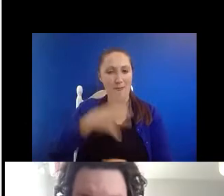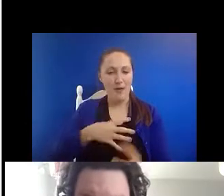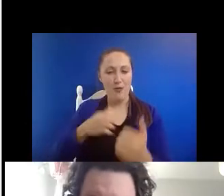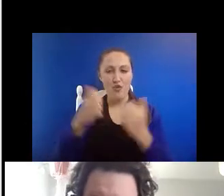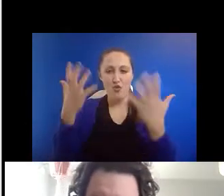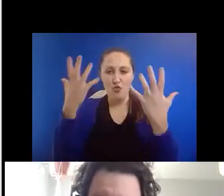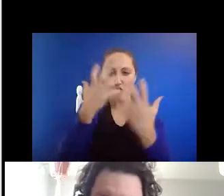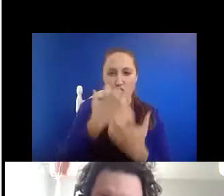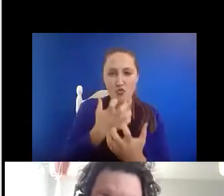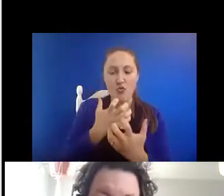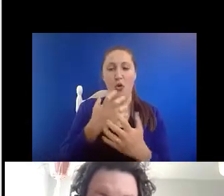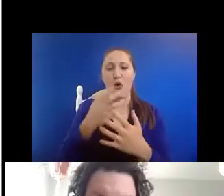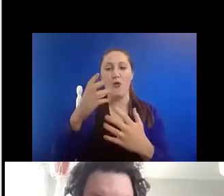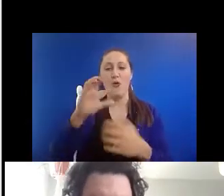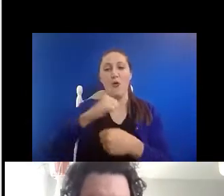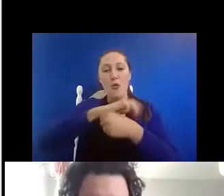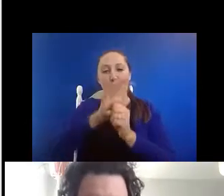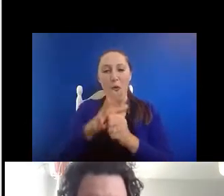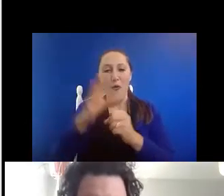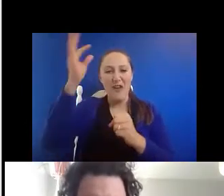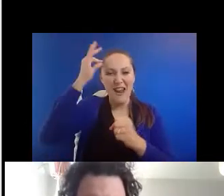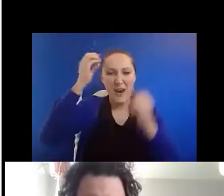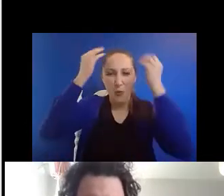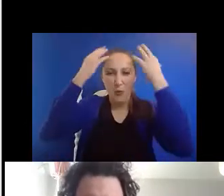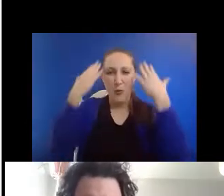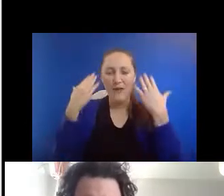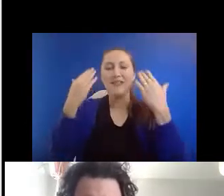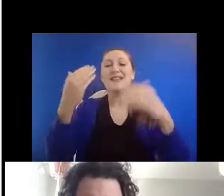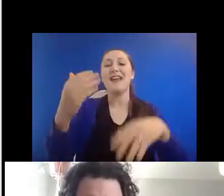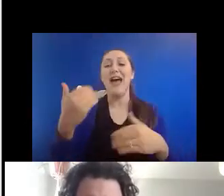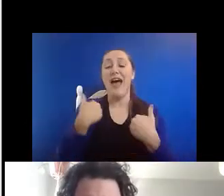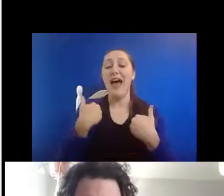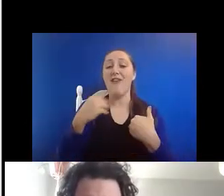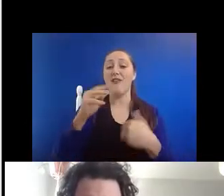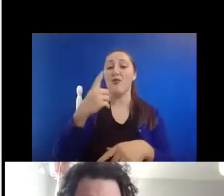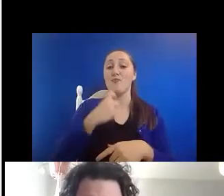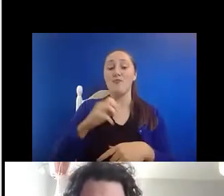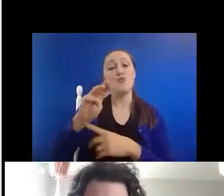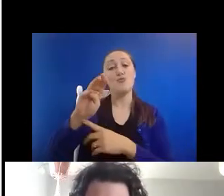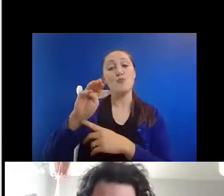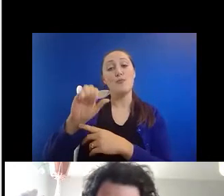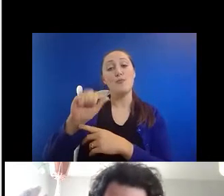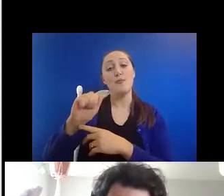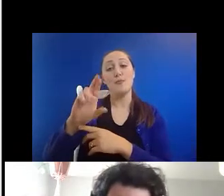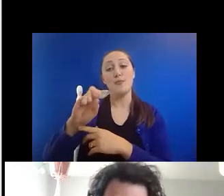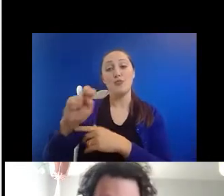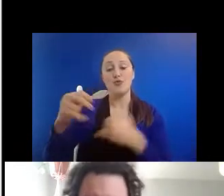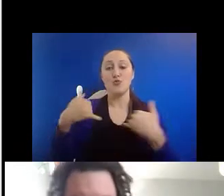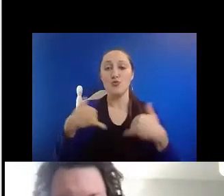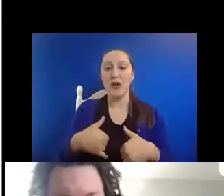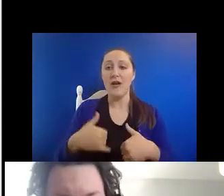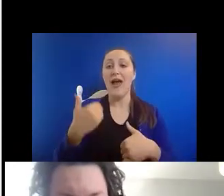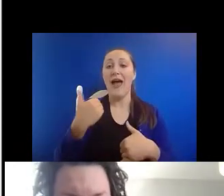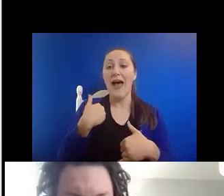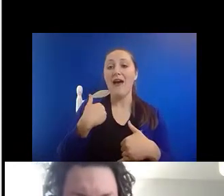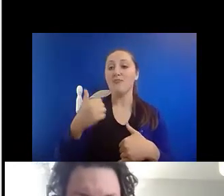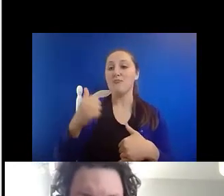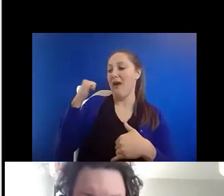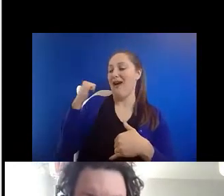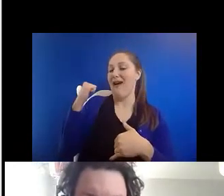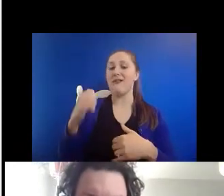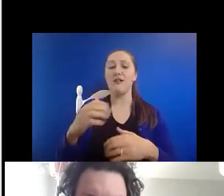distancing hair, wearing a maroon V-neck sweater. Behind me is a dining room dry goods shelf and some hanging plants.